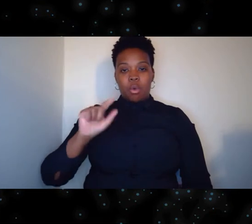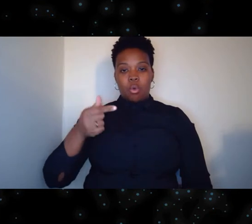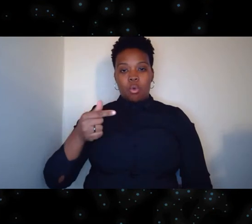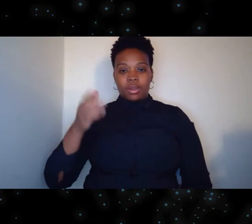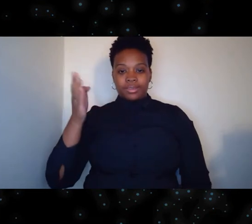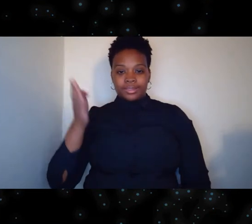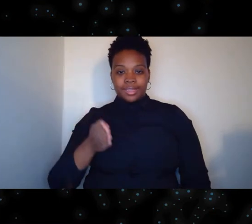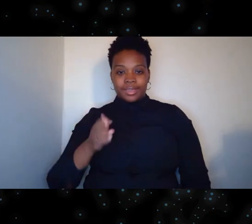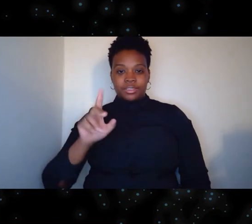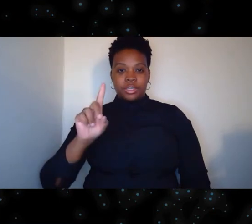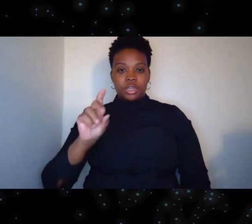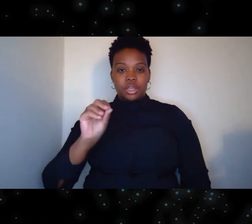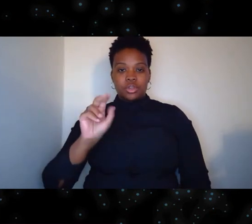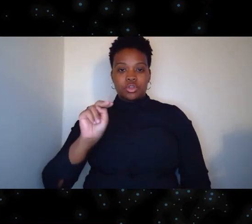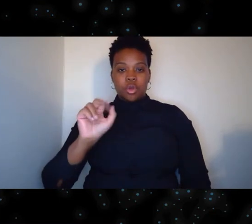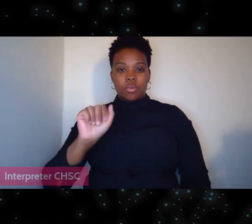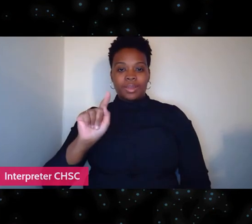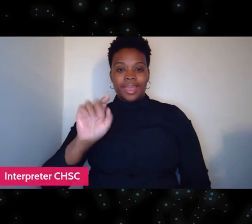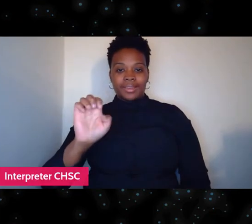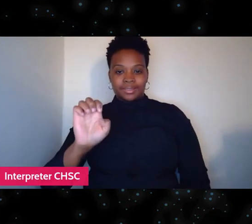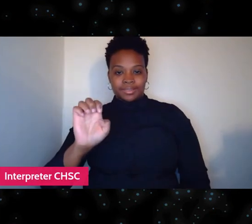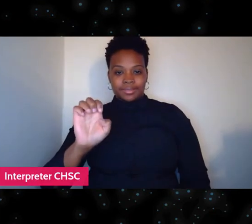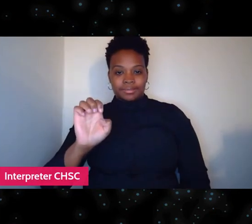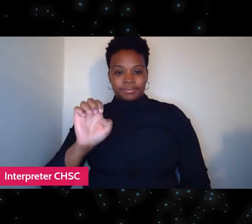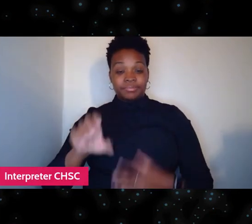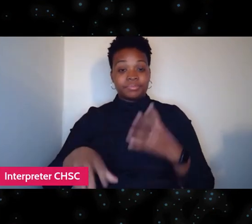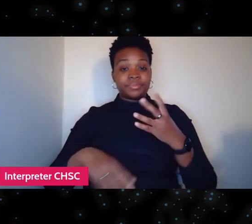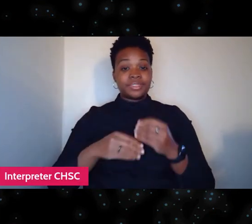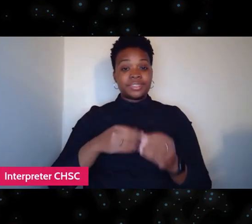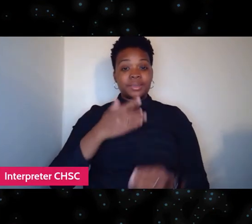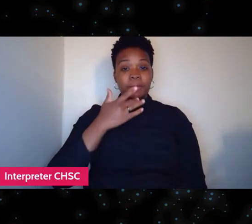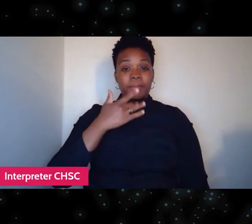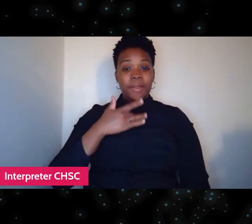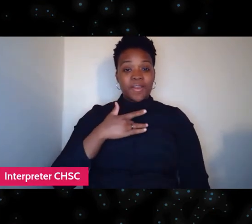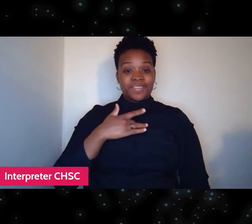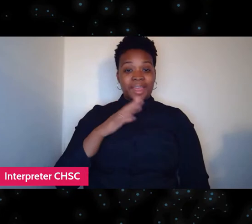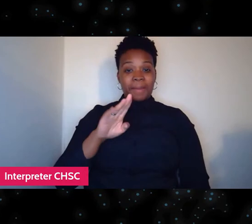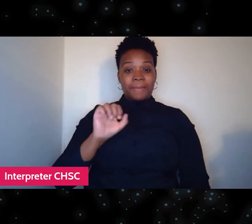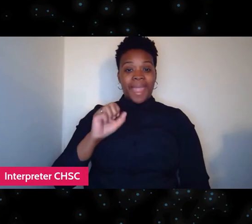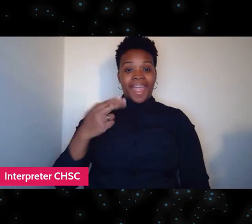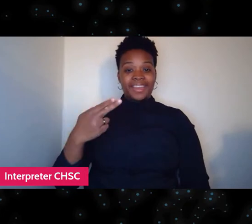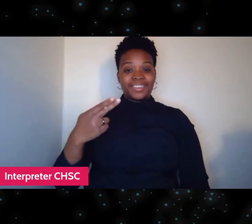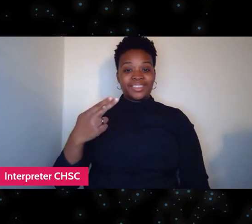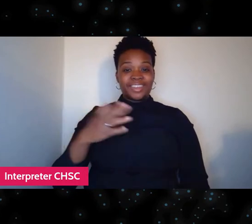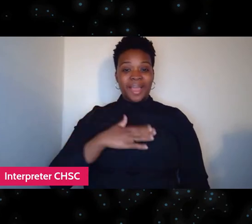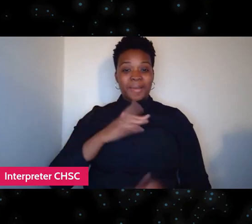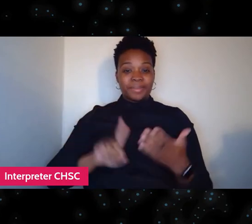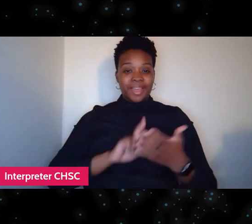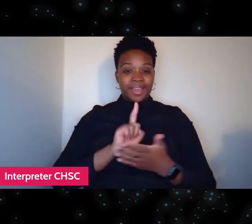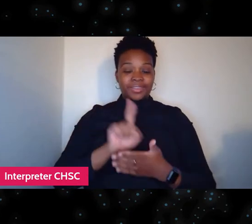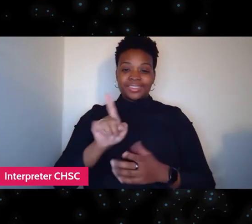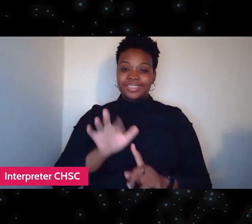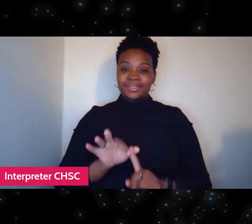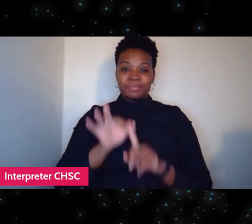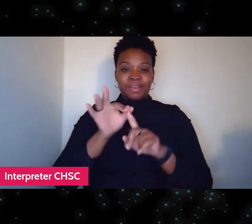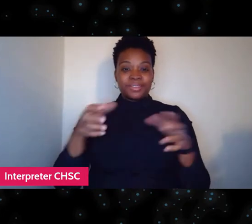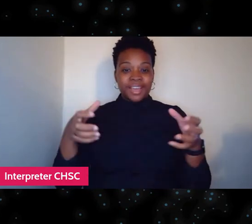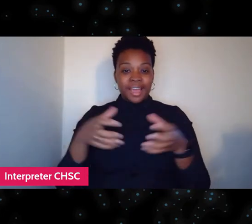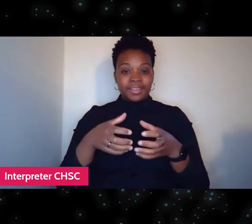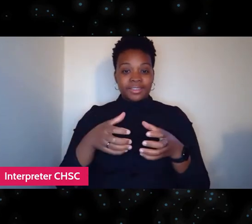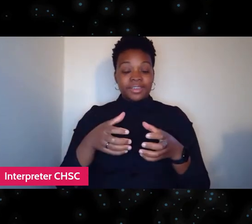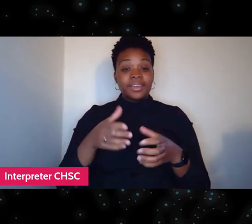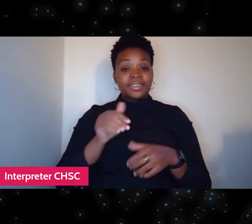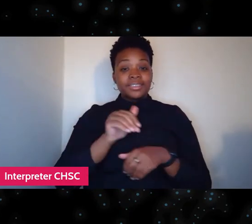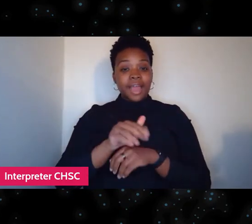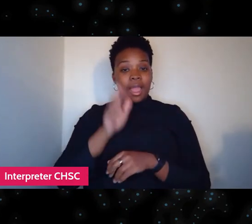clevelandfilm.org/donate. In addition to being our birthday bash happy hour, this is a very special gathering because tonight we will be